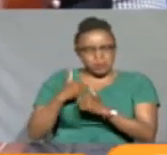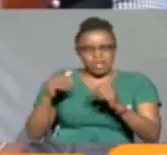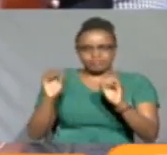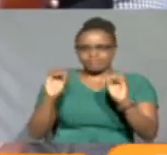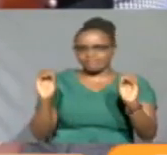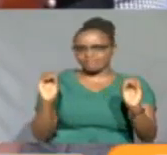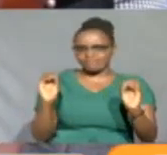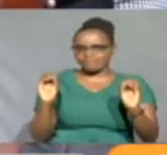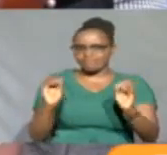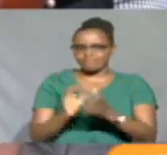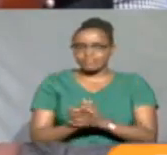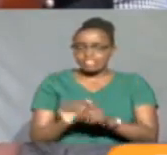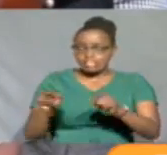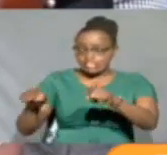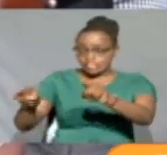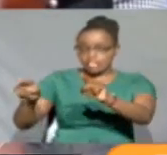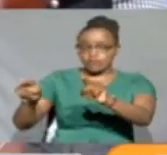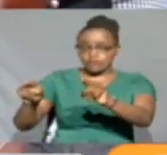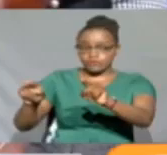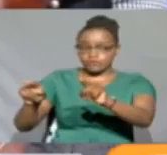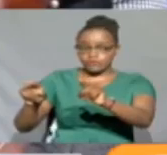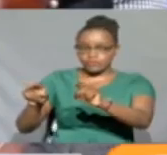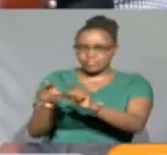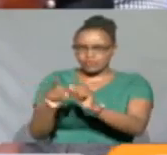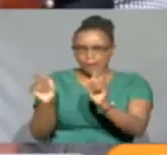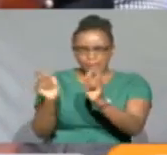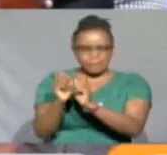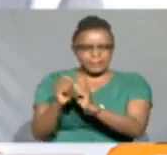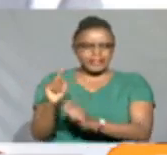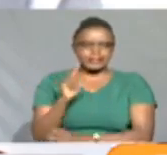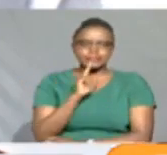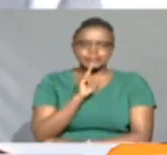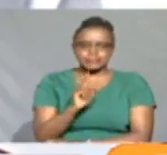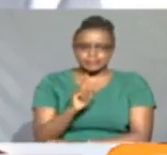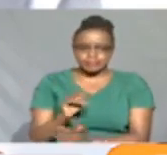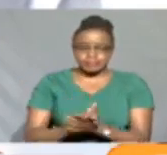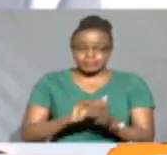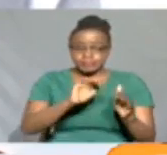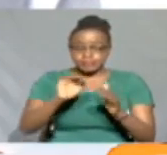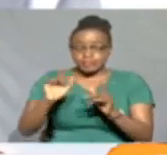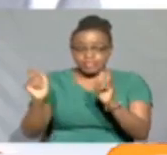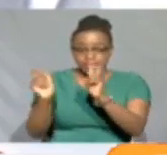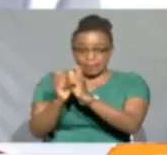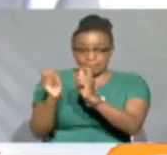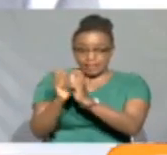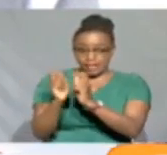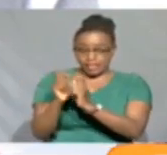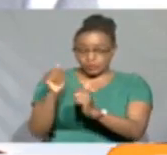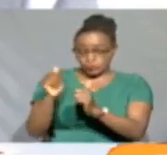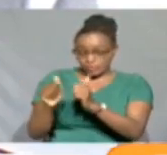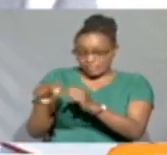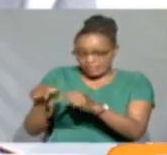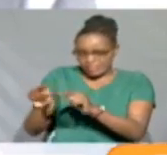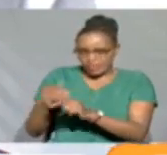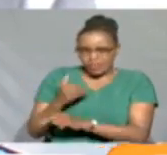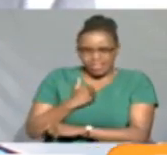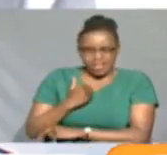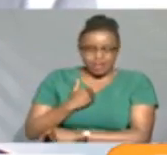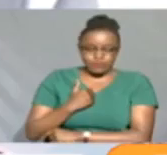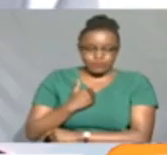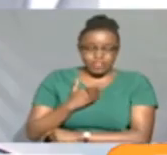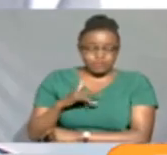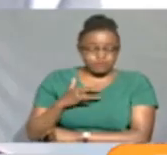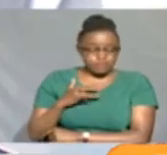vizuri na alikuwa ako kwa uchungu zaidi. With the amount of pain that she was going through,